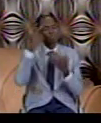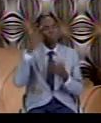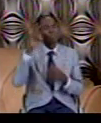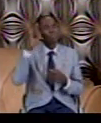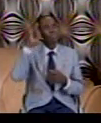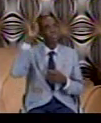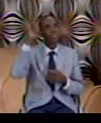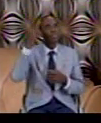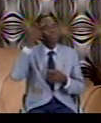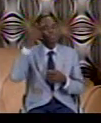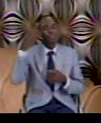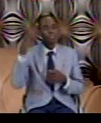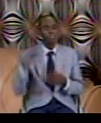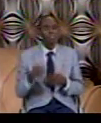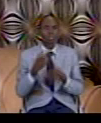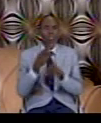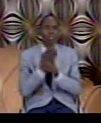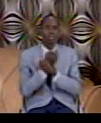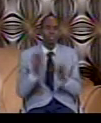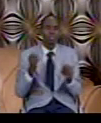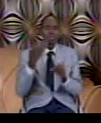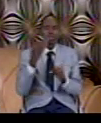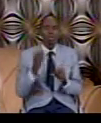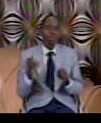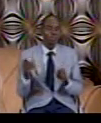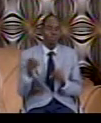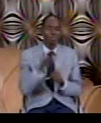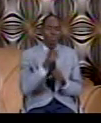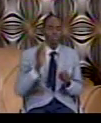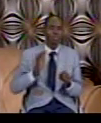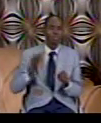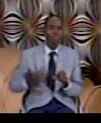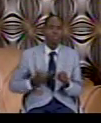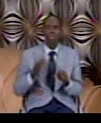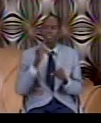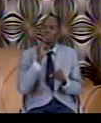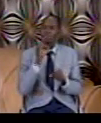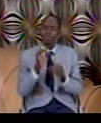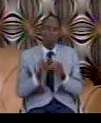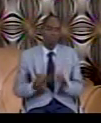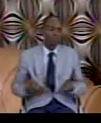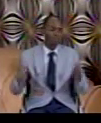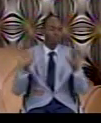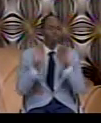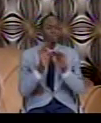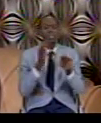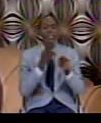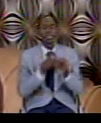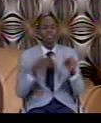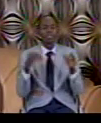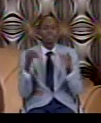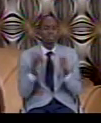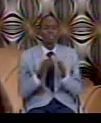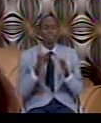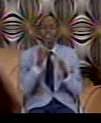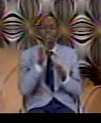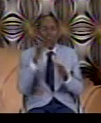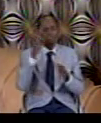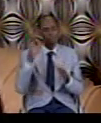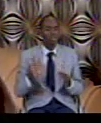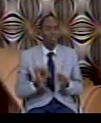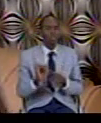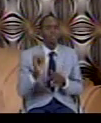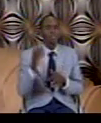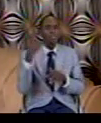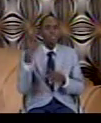the redemption of their soul is precious, and it ceases forever. The